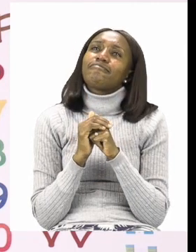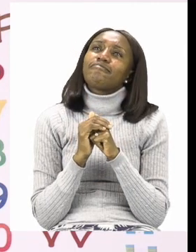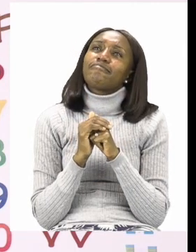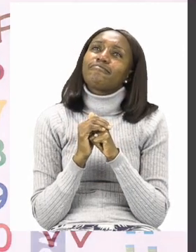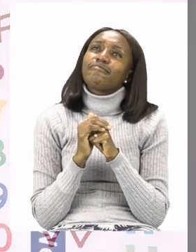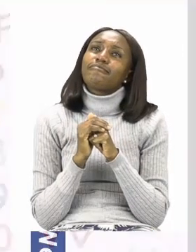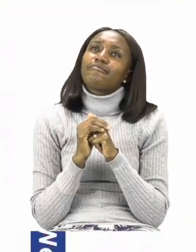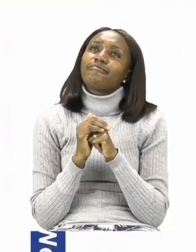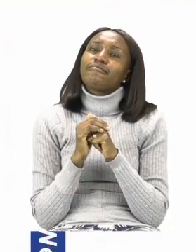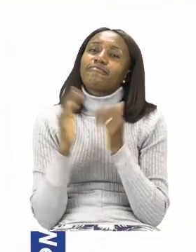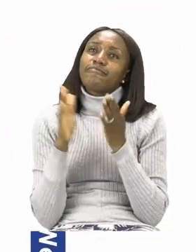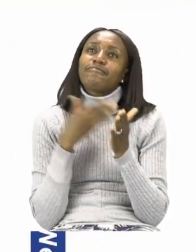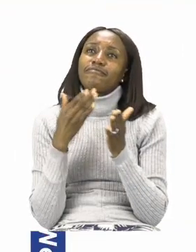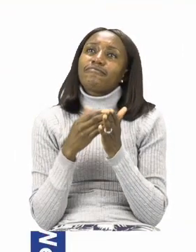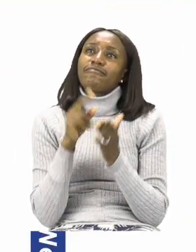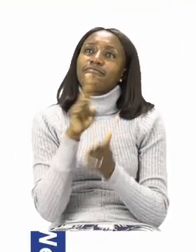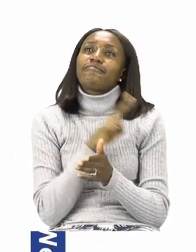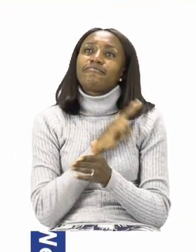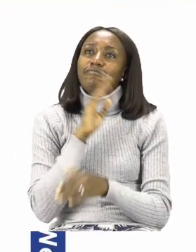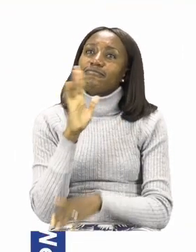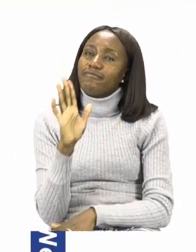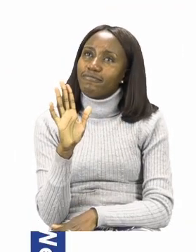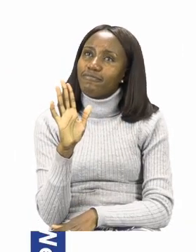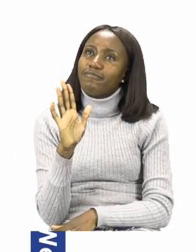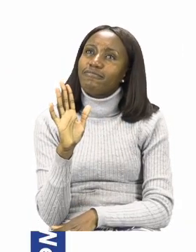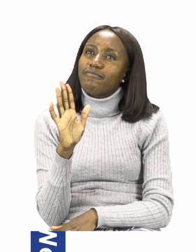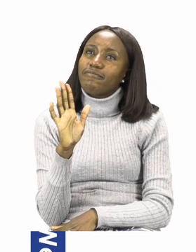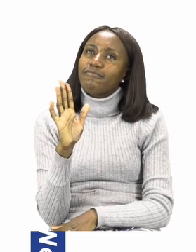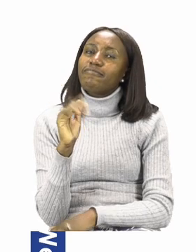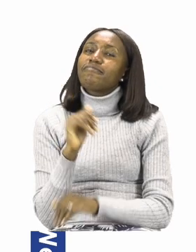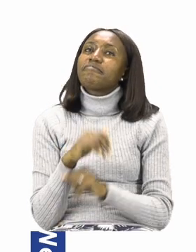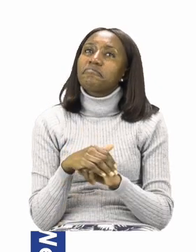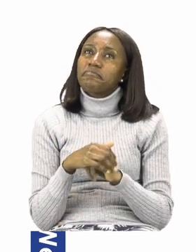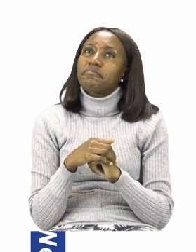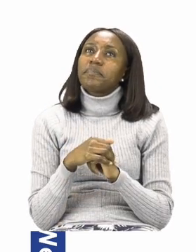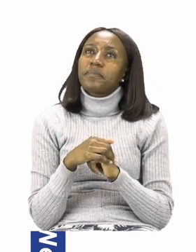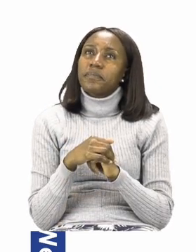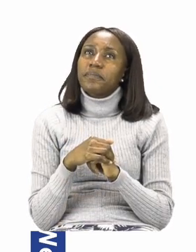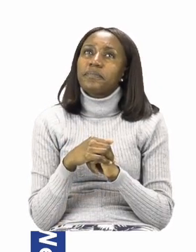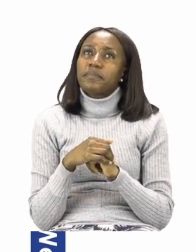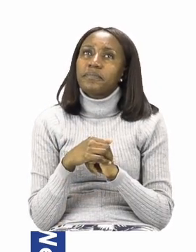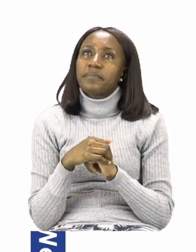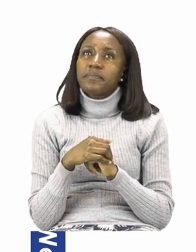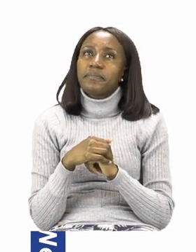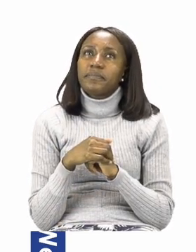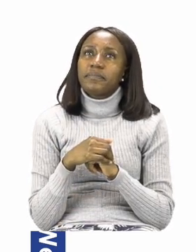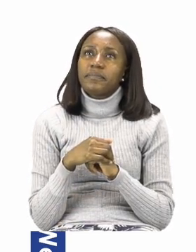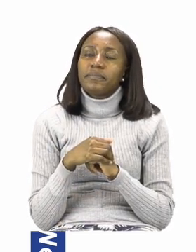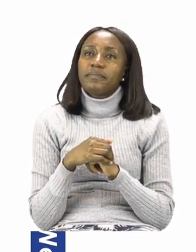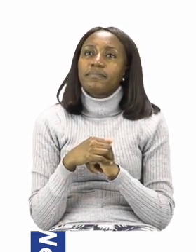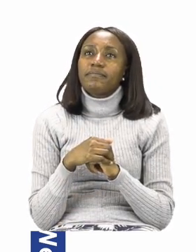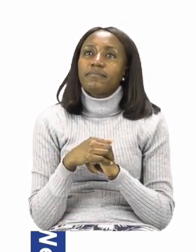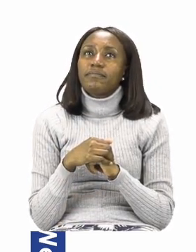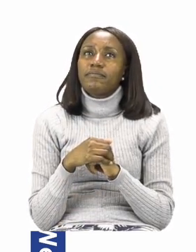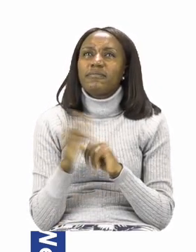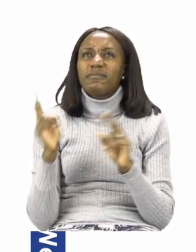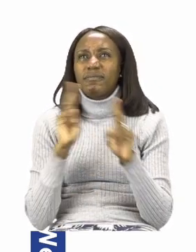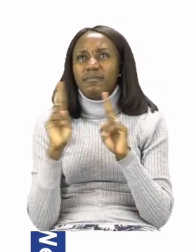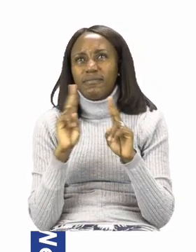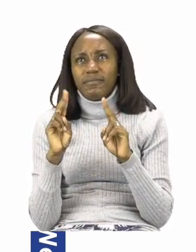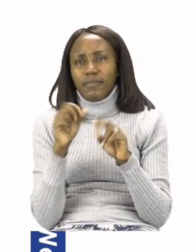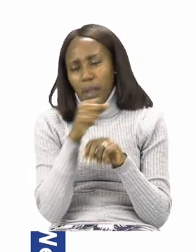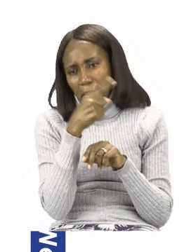to page 25 in our booklets. Data handling, it says